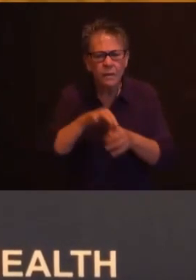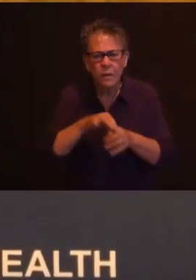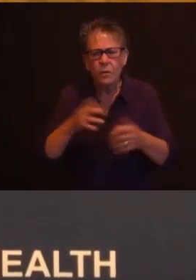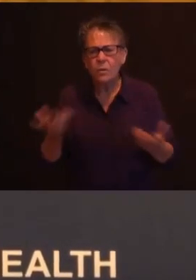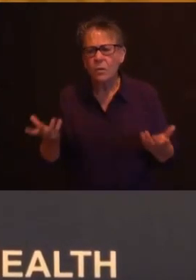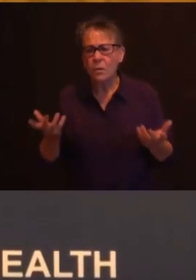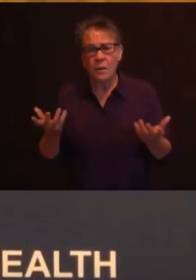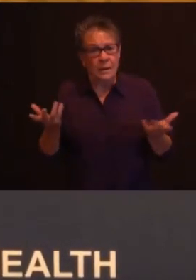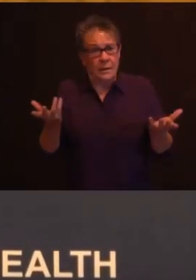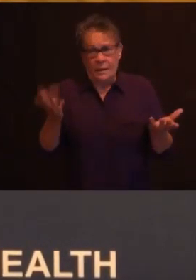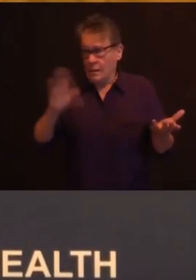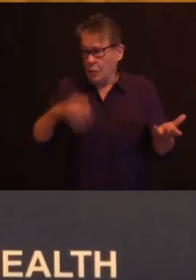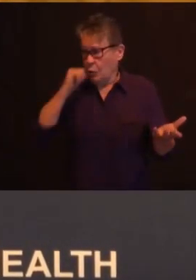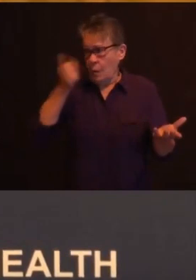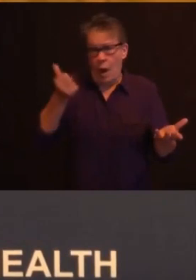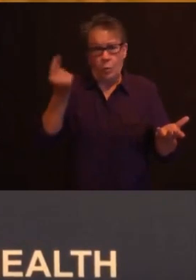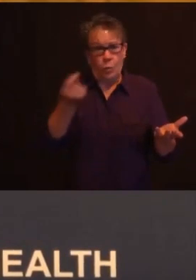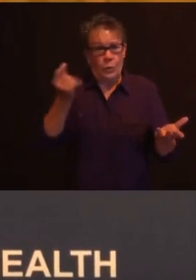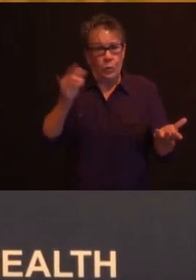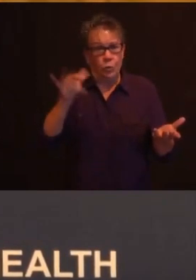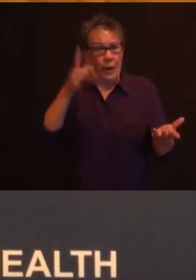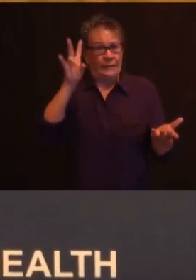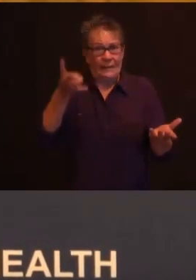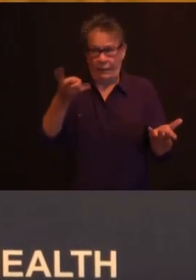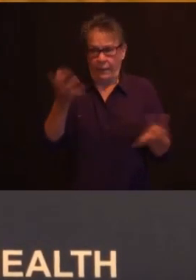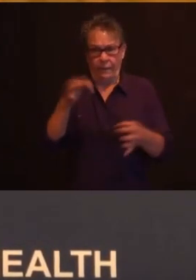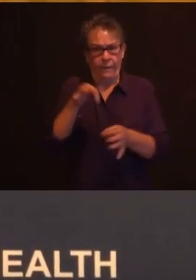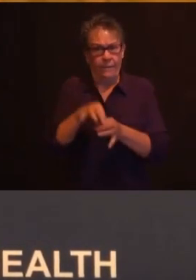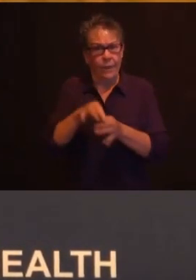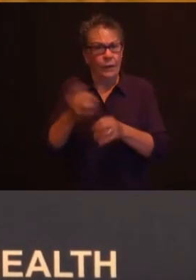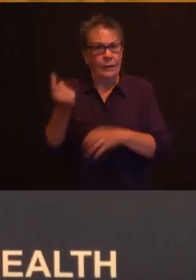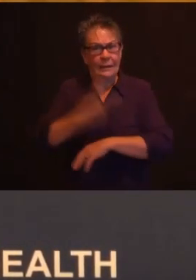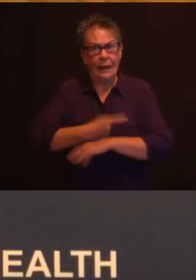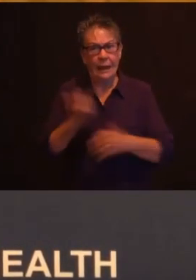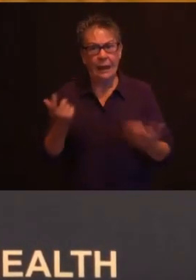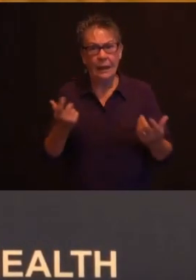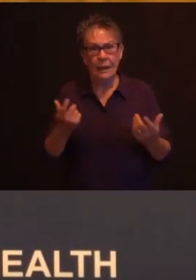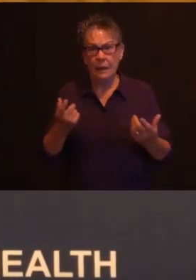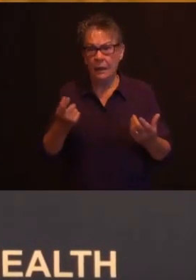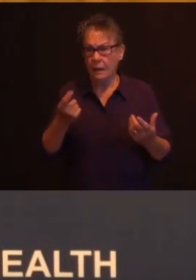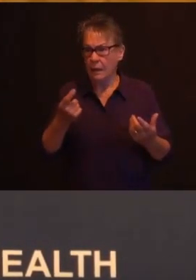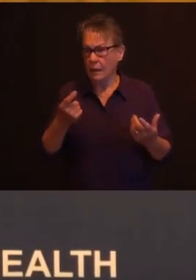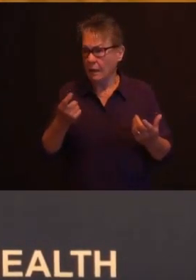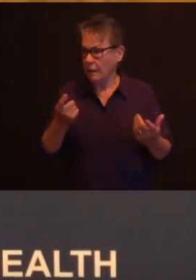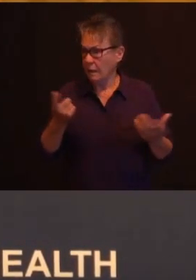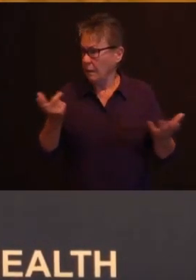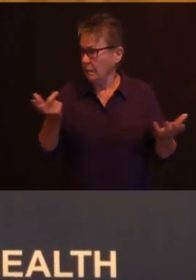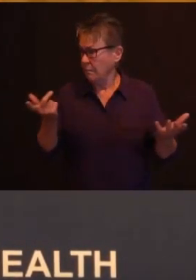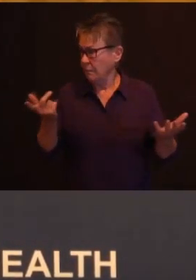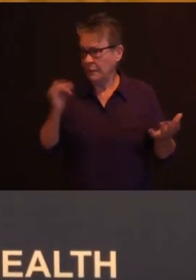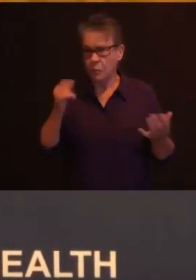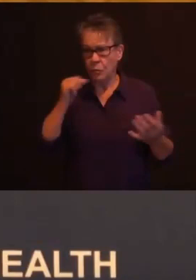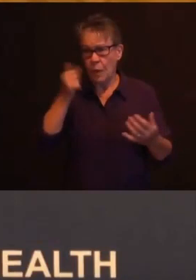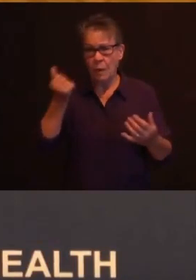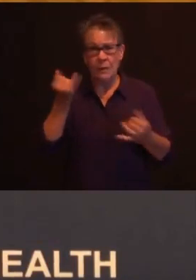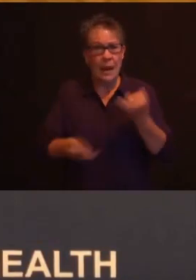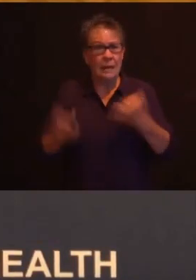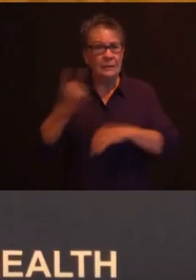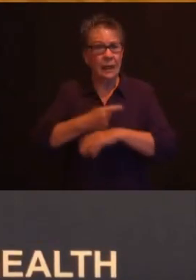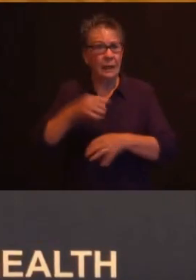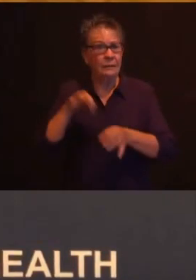to be postmarked, as we've discussed here, at latest by tomorrow. And that's the advice I'd give. Judy, anything you want to add to